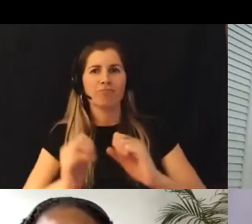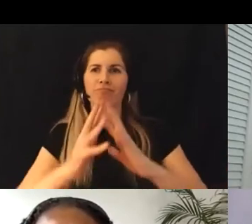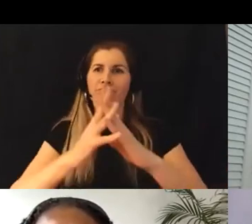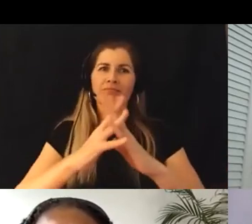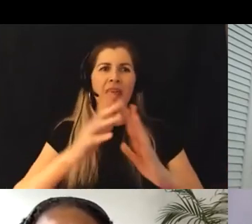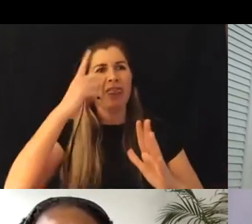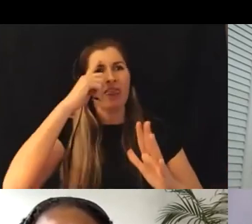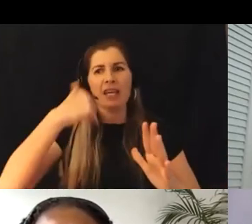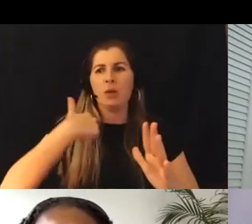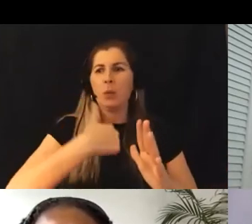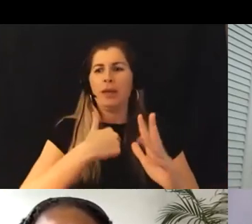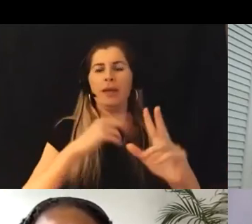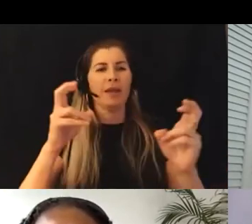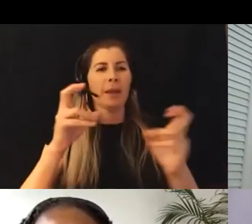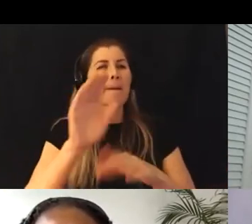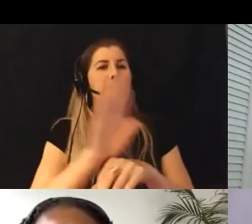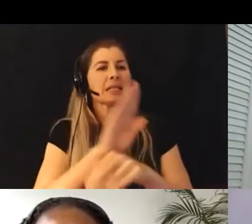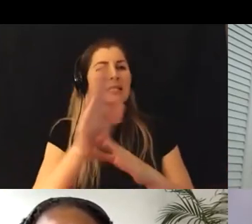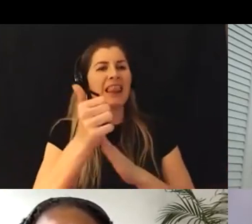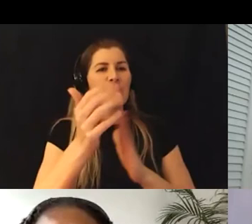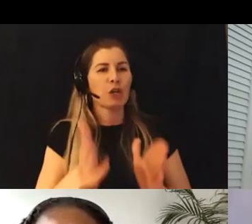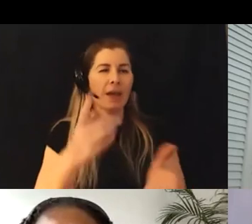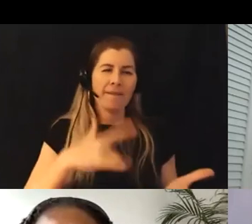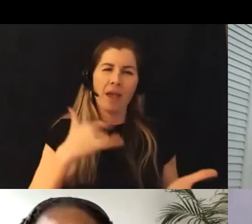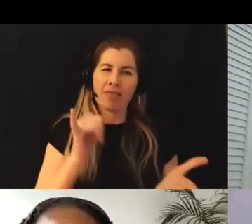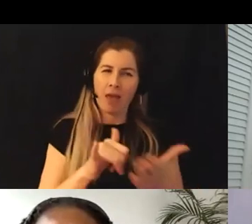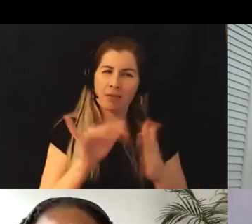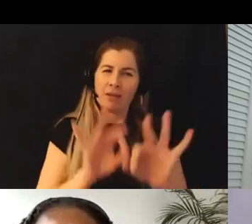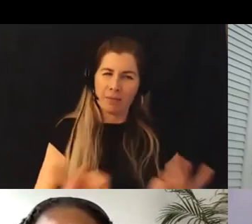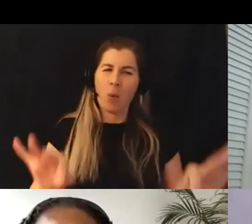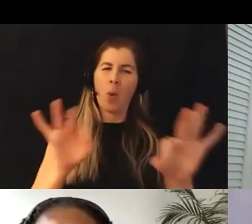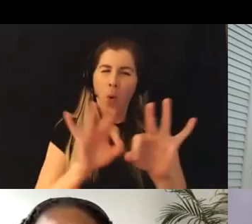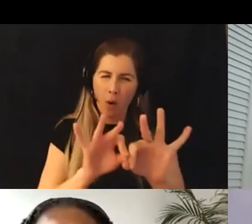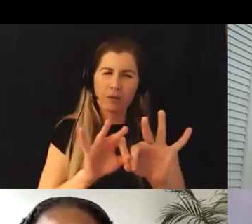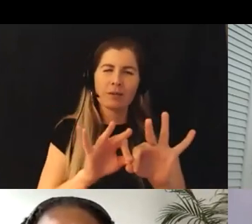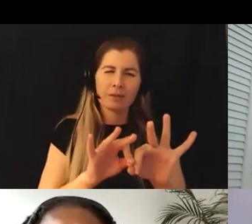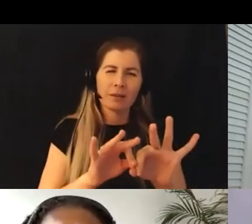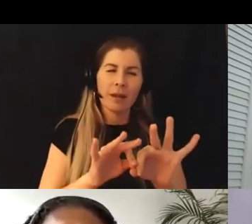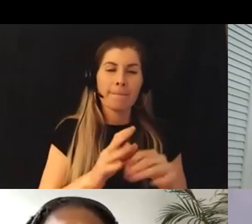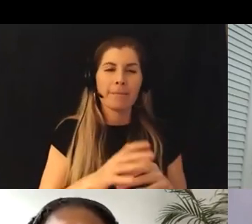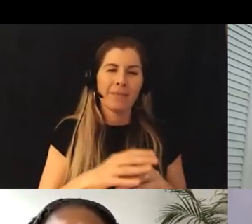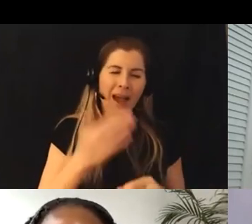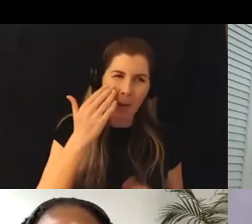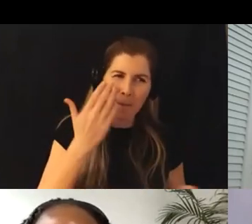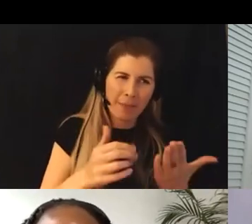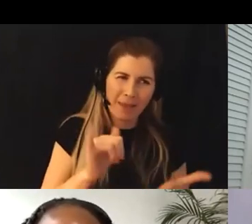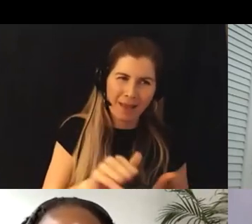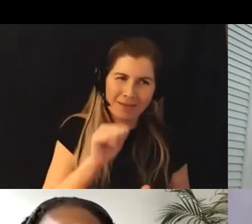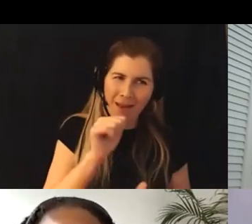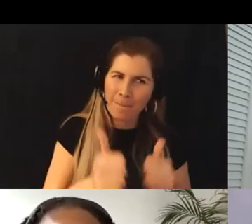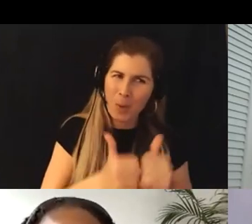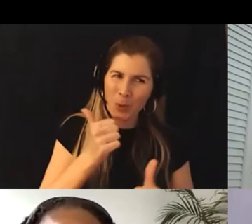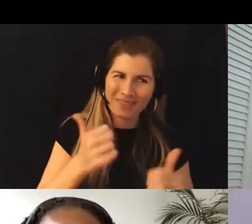business leaders, I think is a really important hat for a teaching artist to wear. I know it's not the most exciting hat to